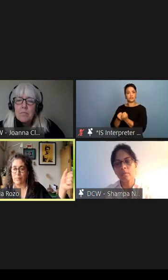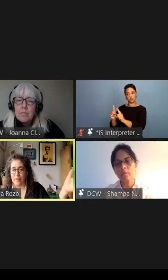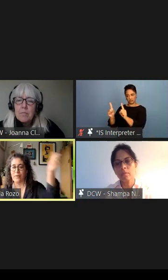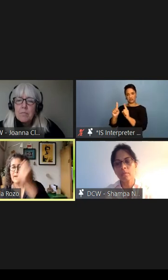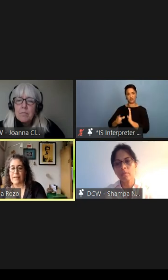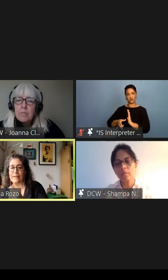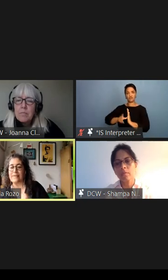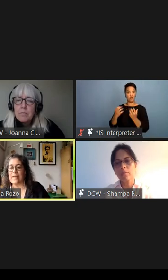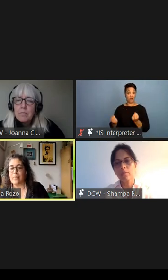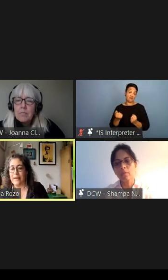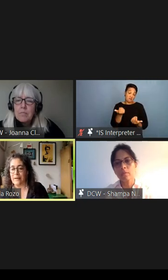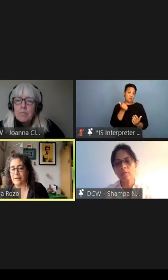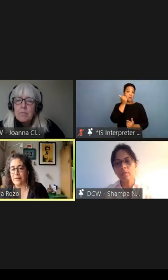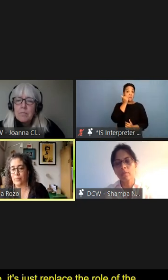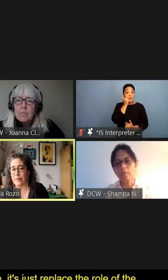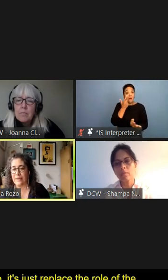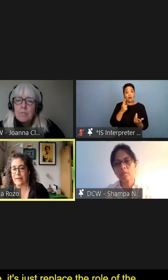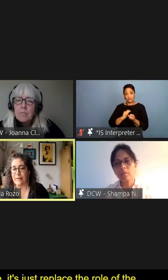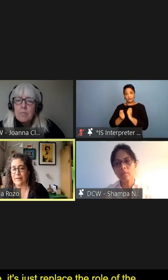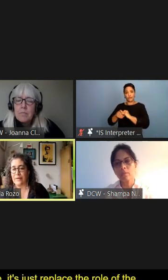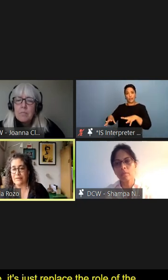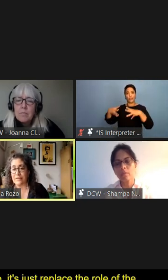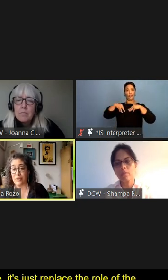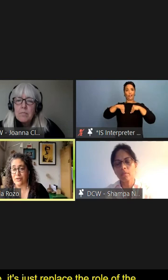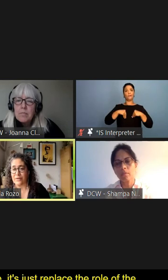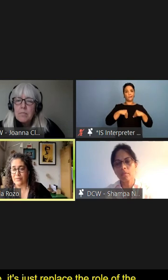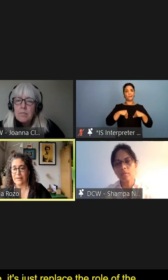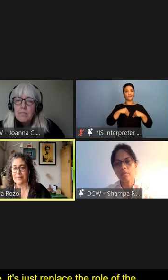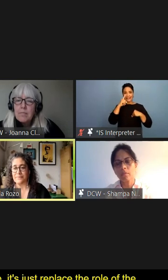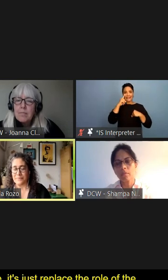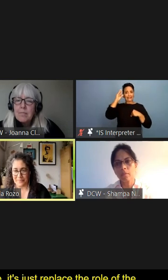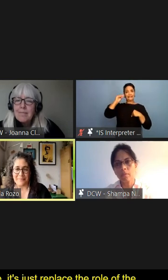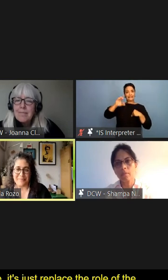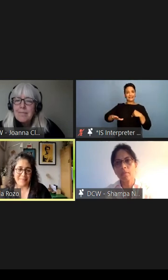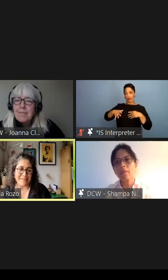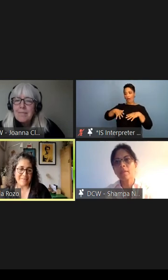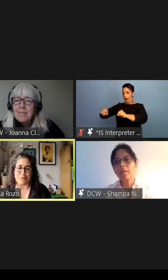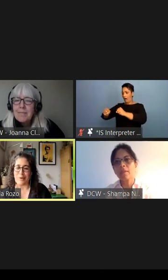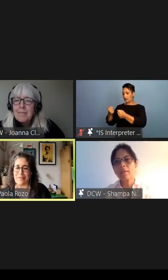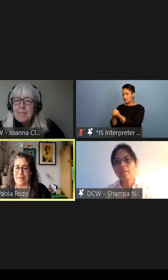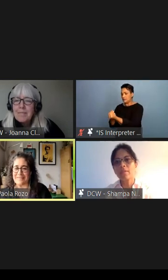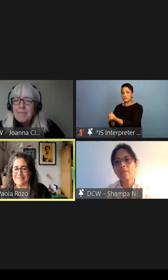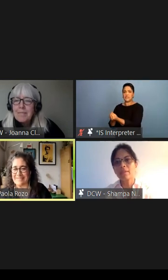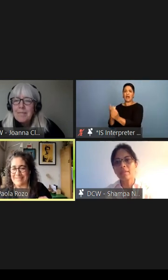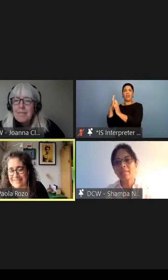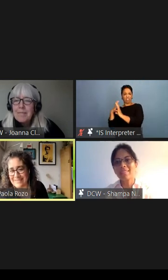of the mother and is taken by normally a sister, right? Just to add that.